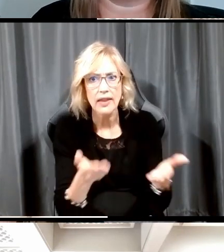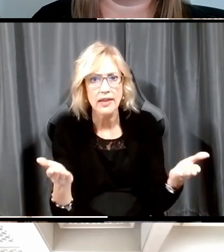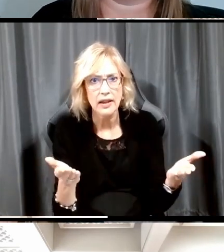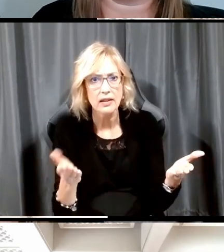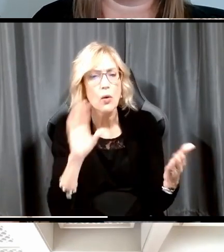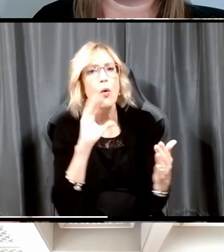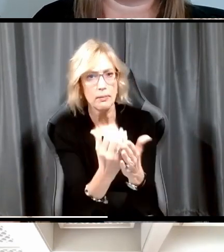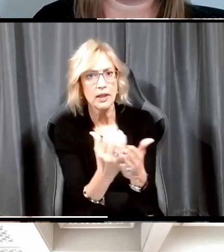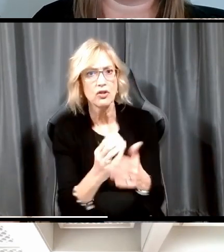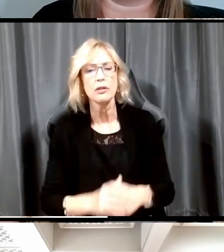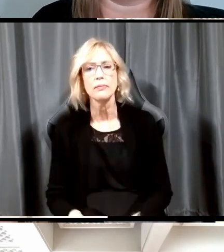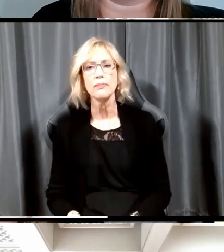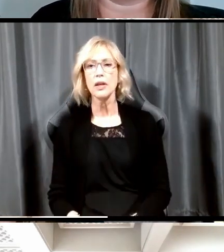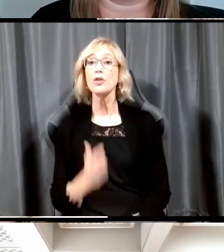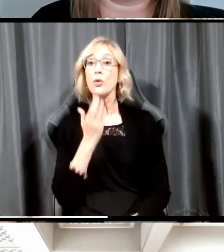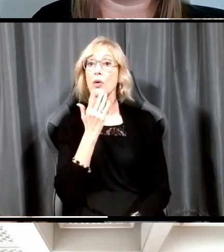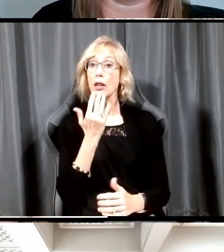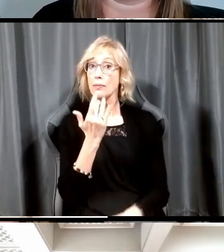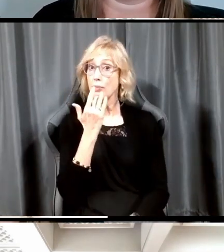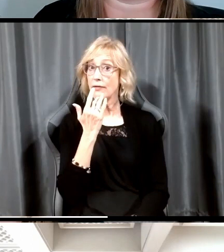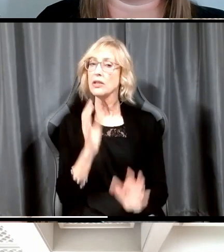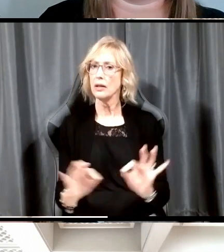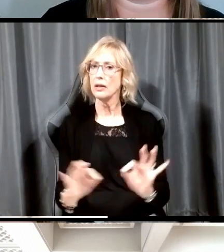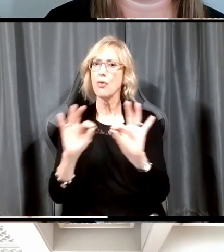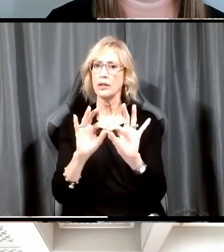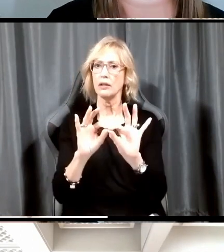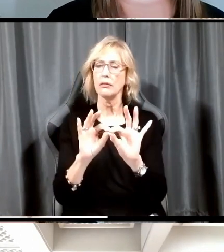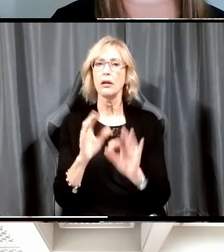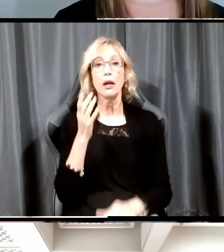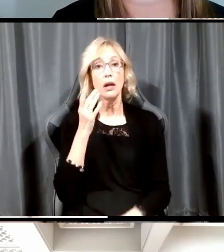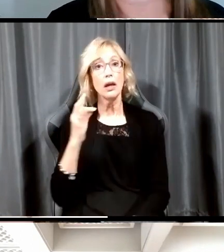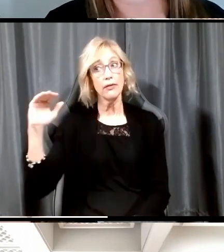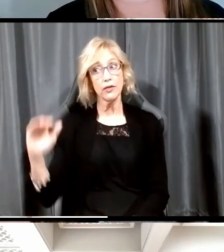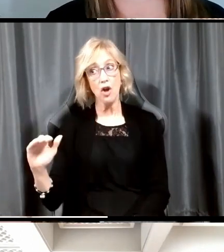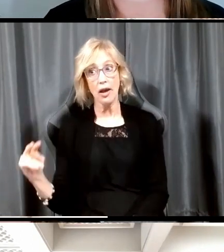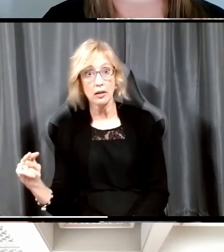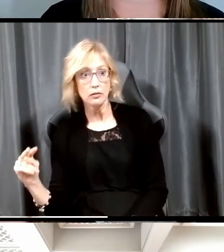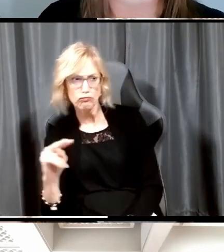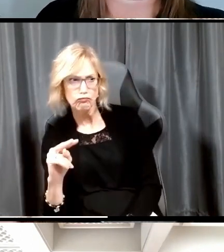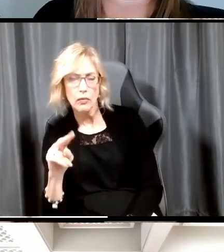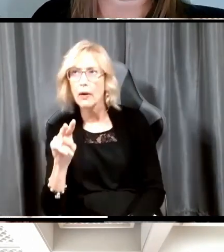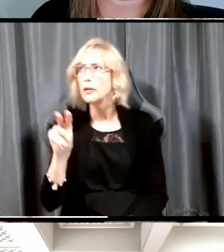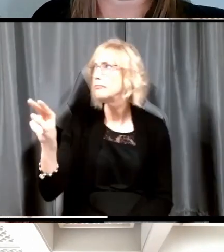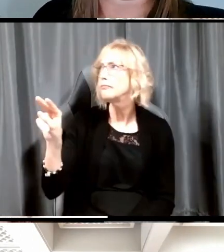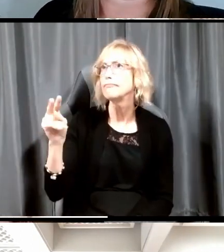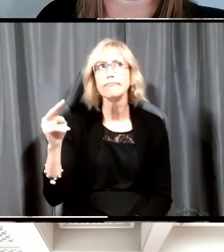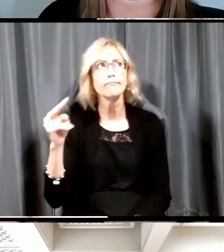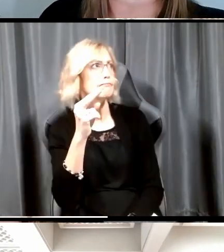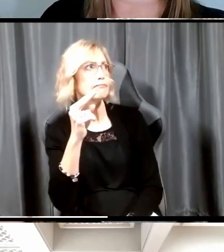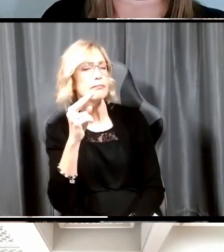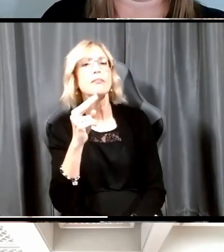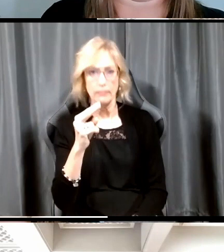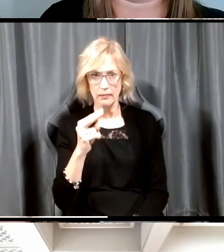images. So color preference is very important. And when we look at a child that's looking at things around them, we can